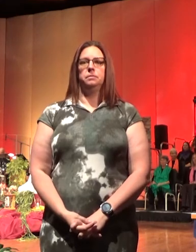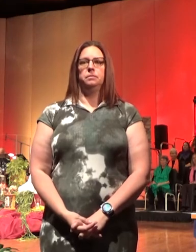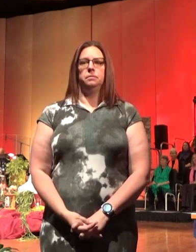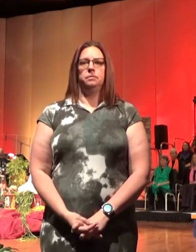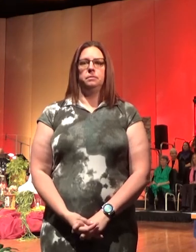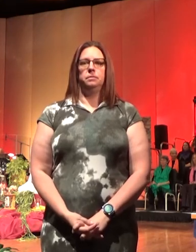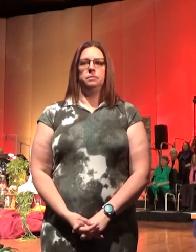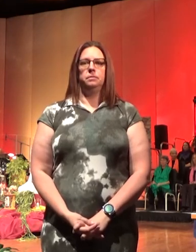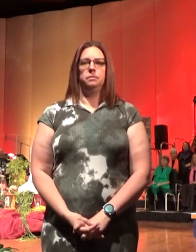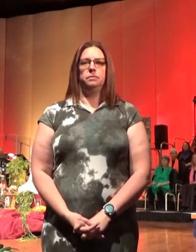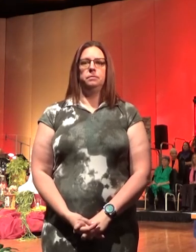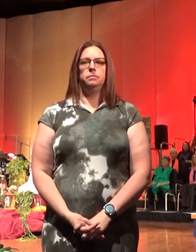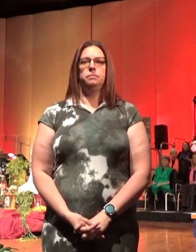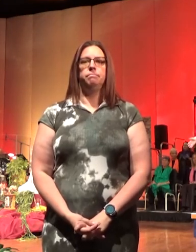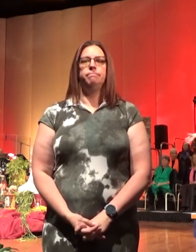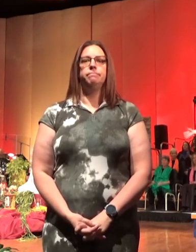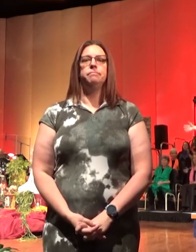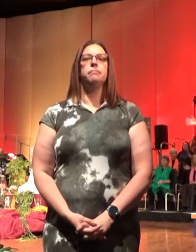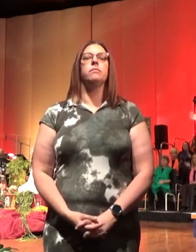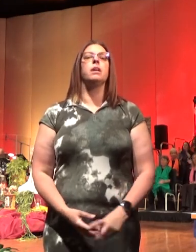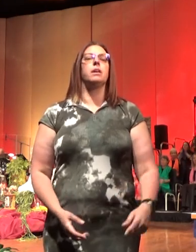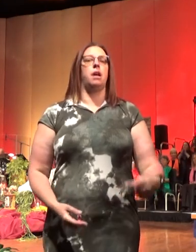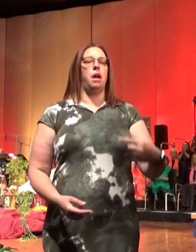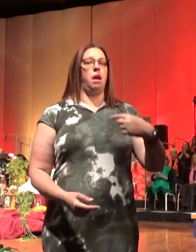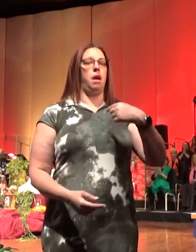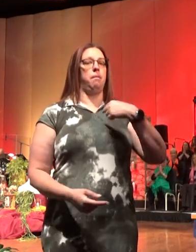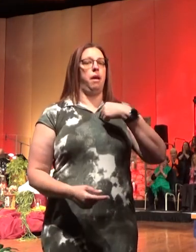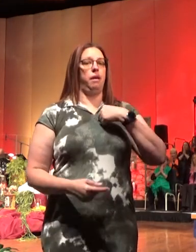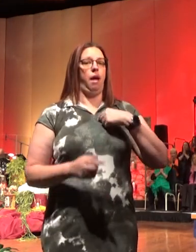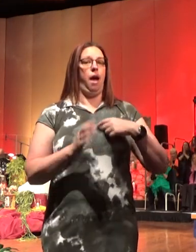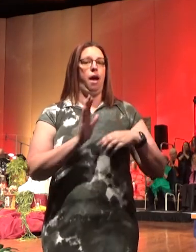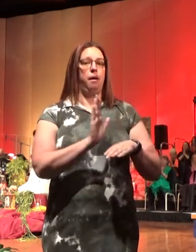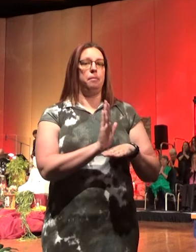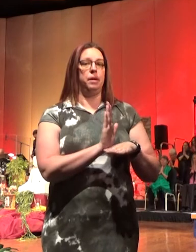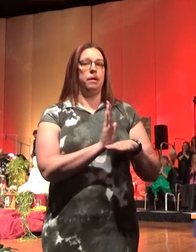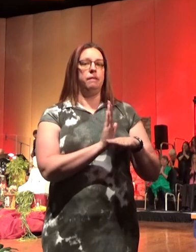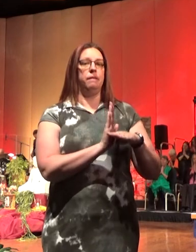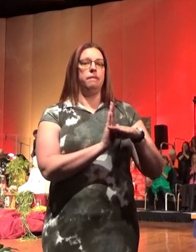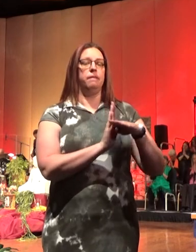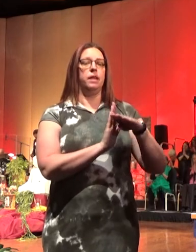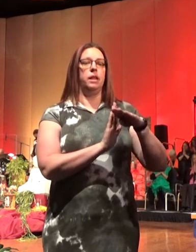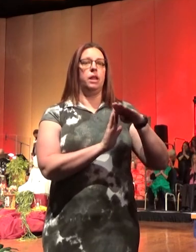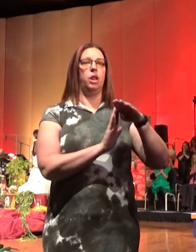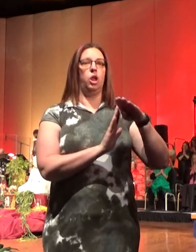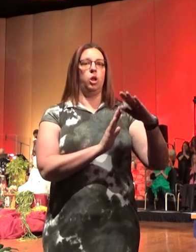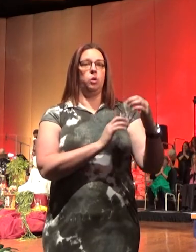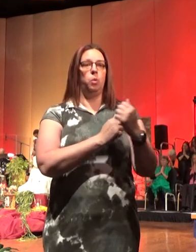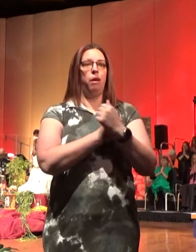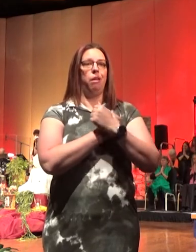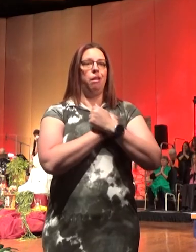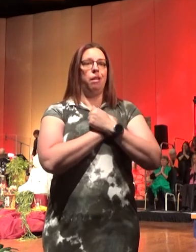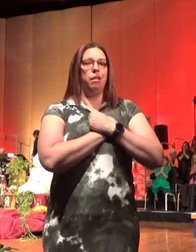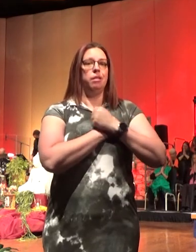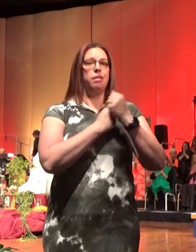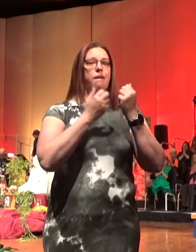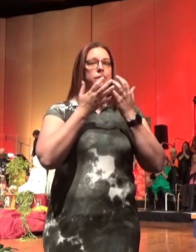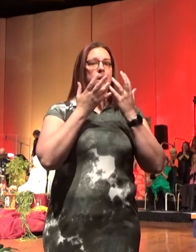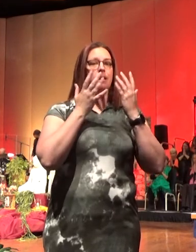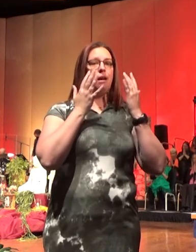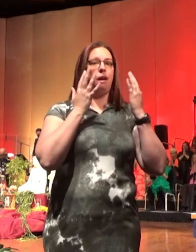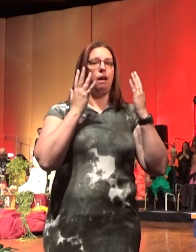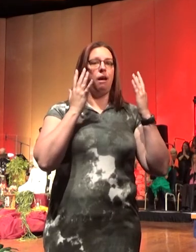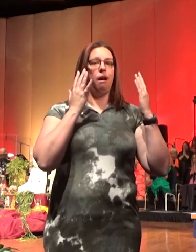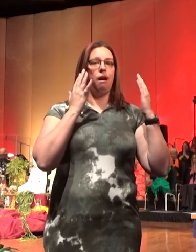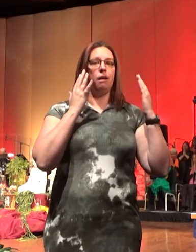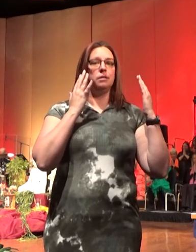May I be filled with loving kindness. May I be